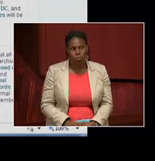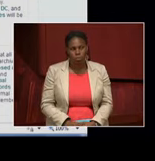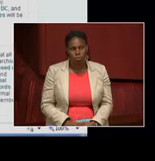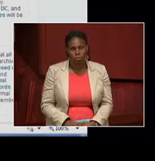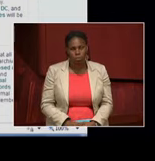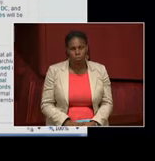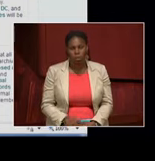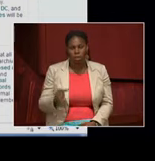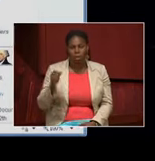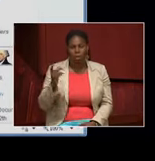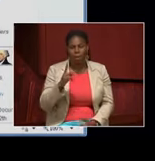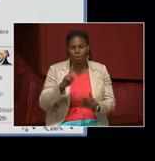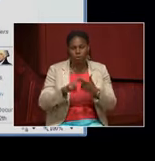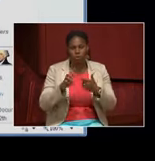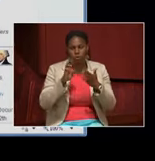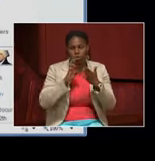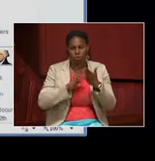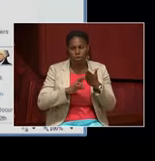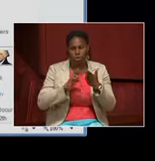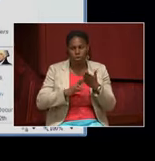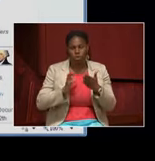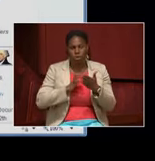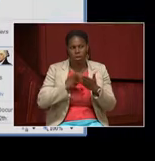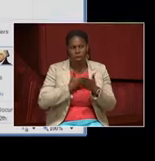Back to Research Our Records.